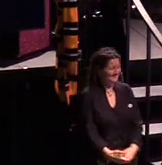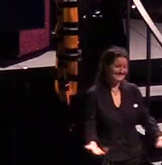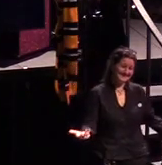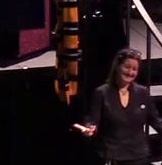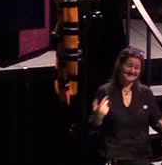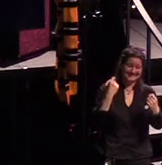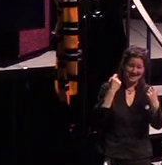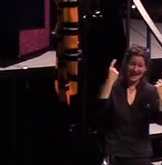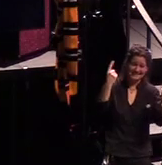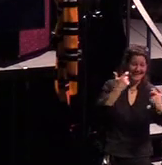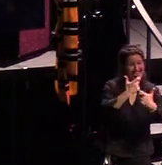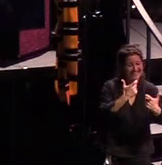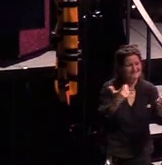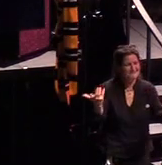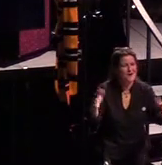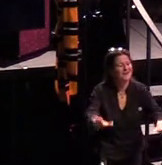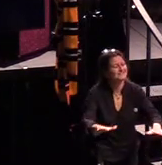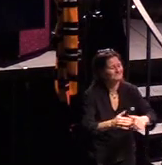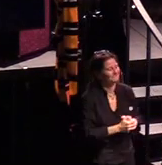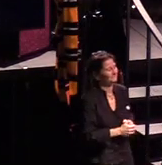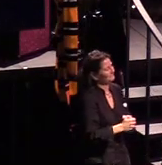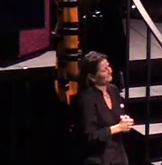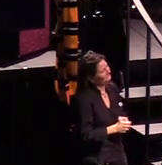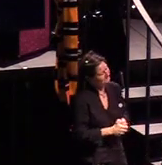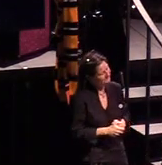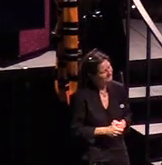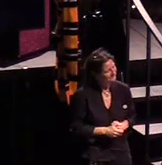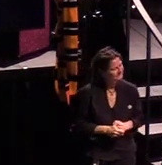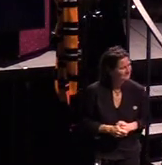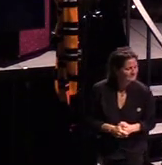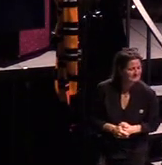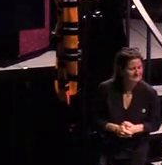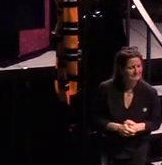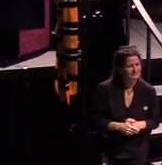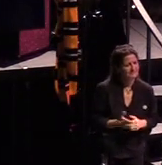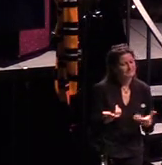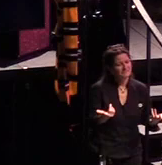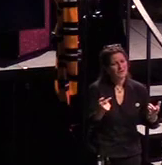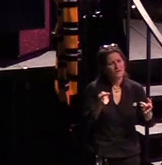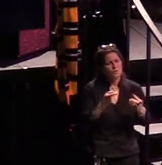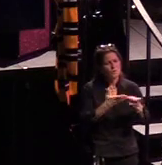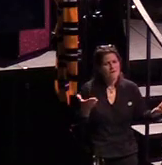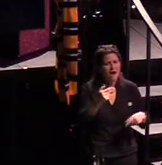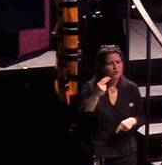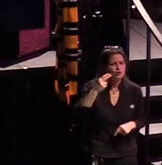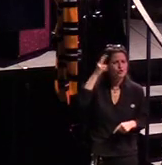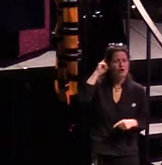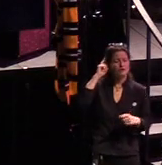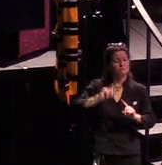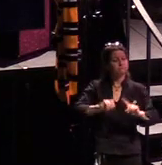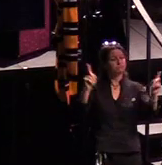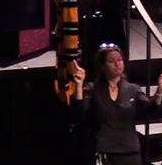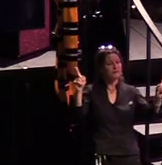understand the last now biscuit and without my unusual knowledge in Neurology risky we wouldn't have the joy of